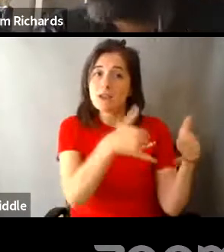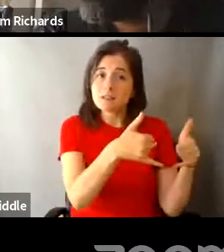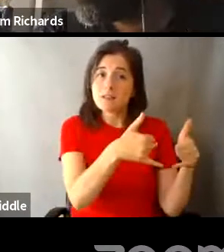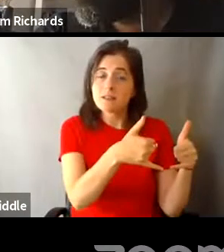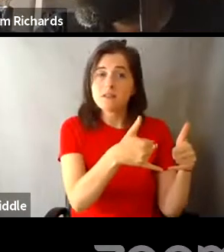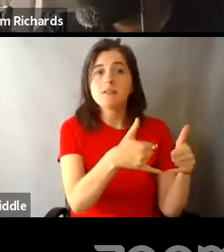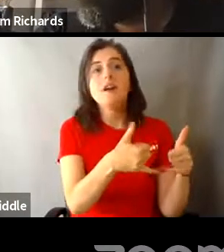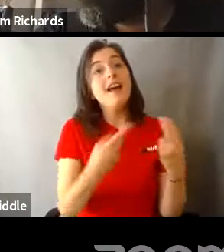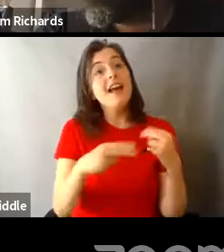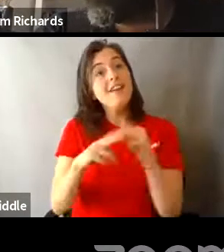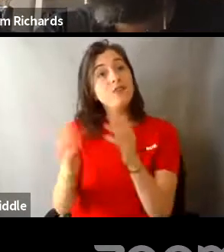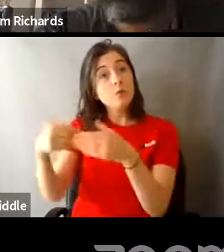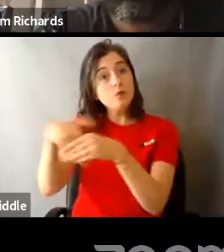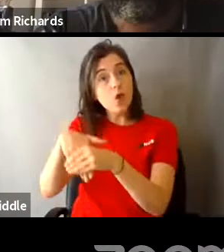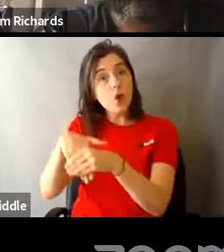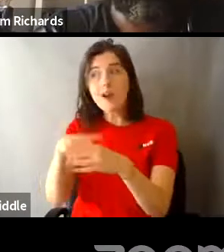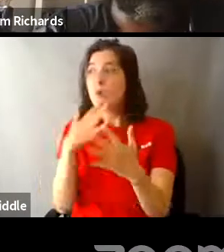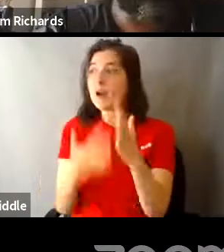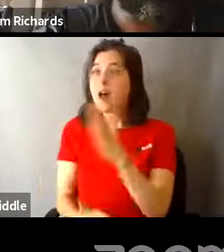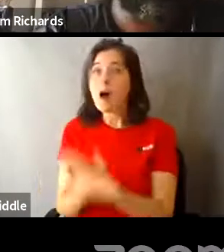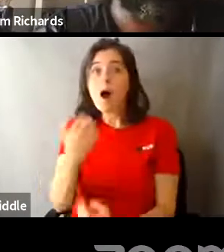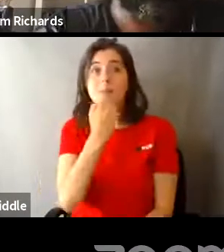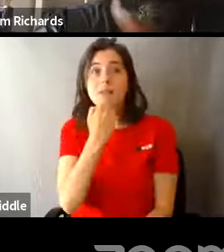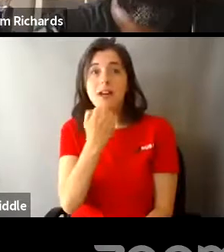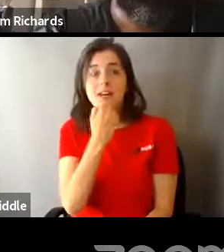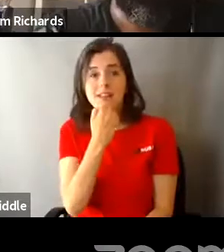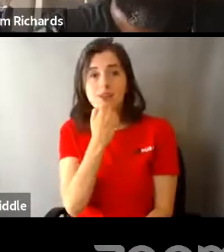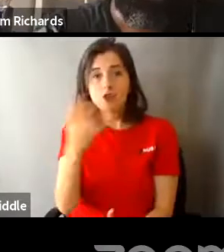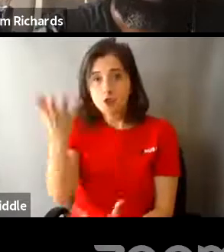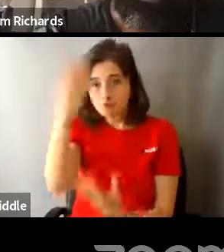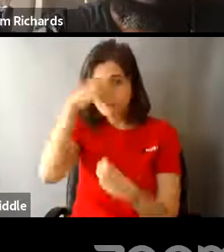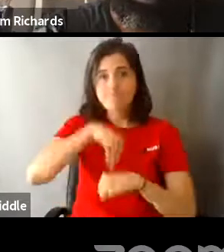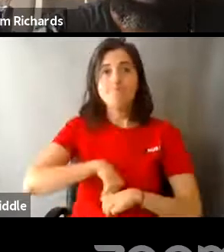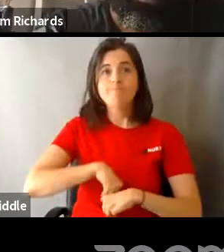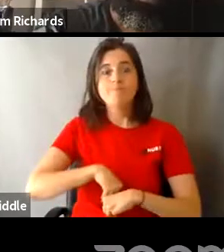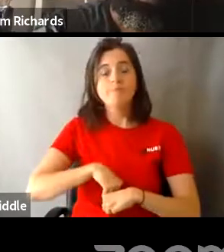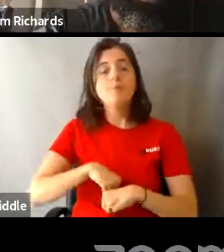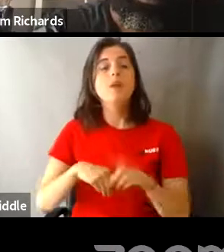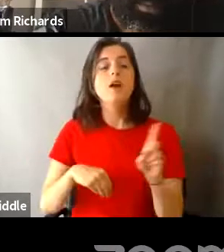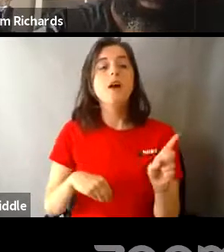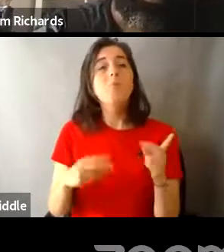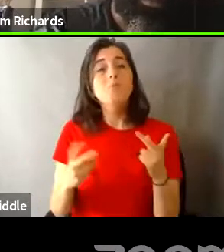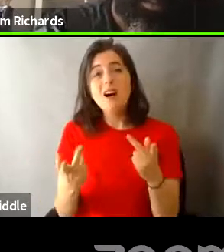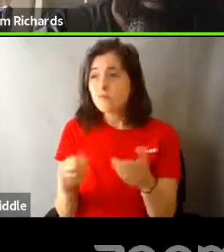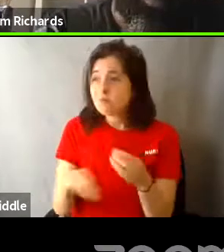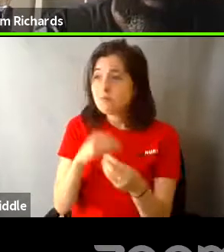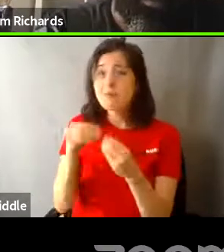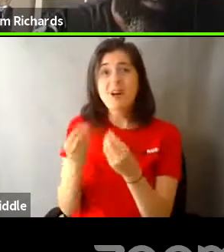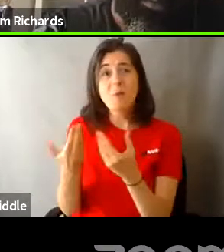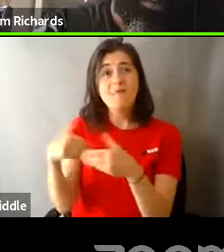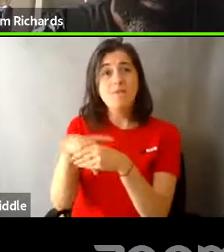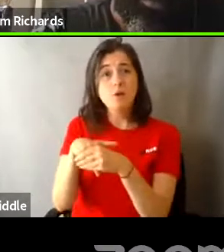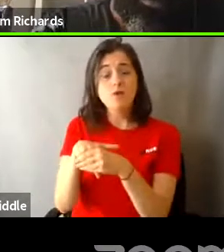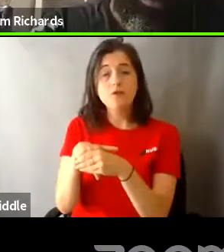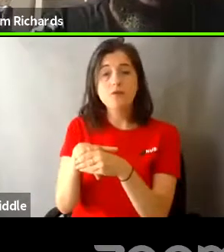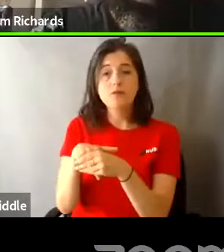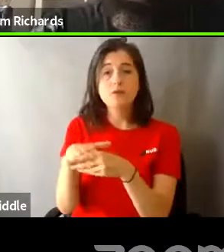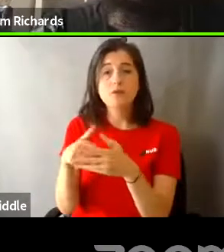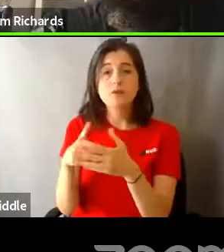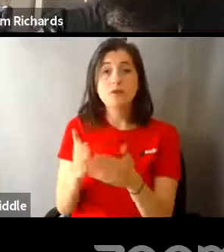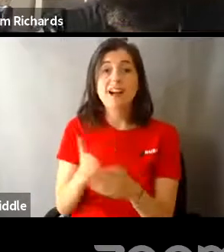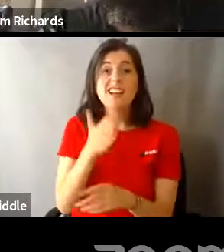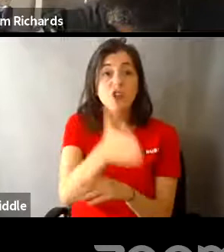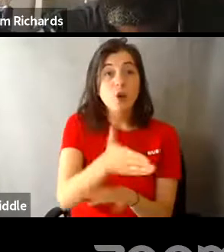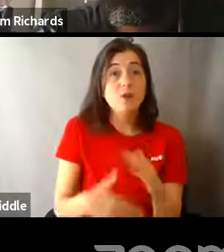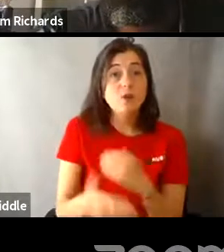you informed of initiatives that we're engaged with. But above all, become involved in the campaign and take it into your